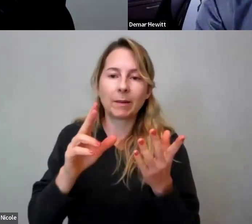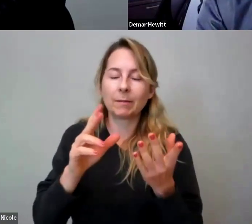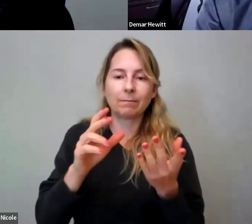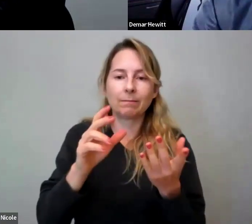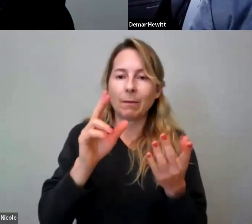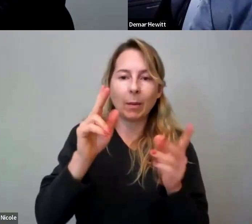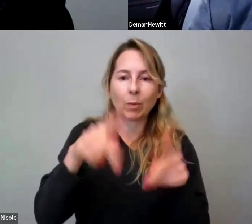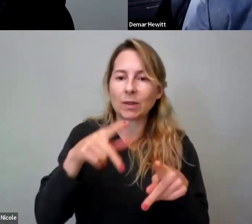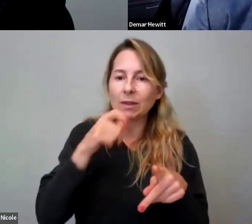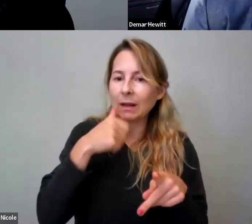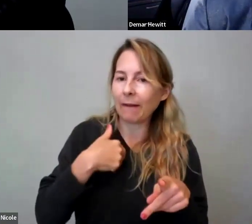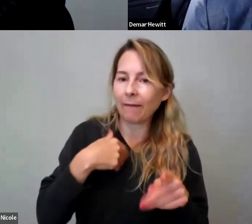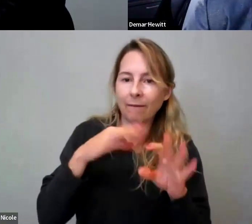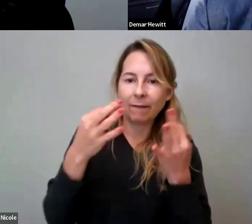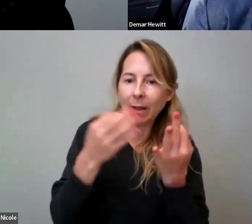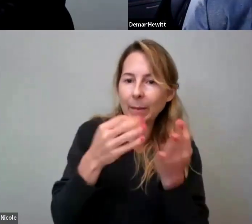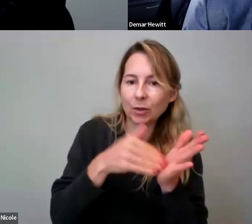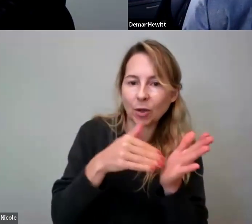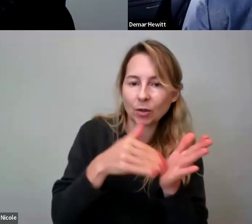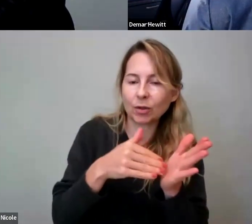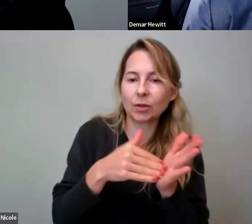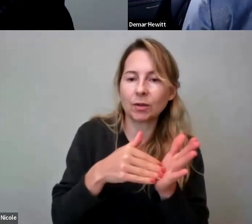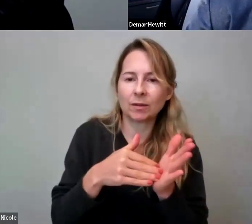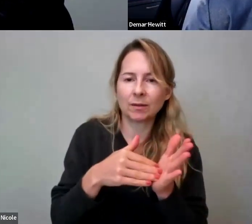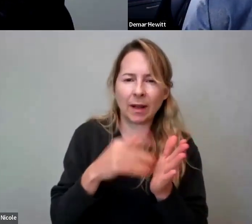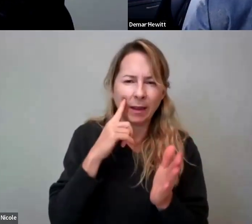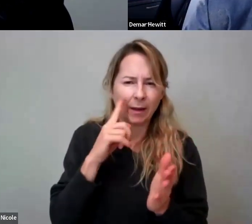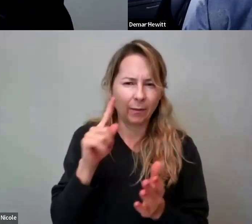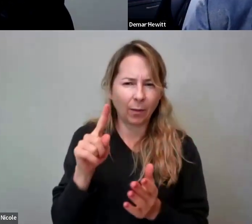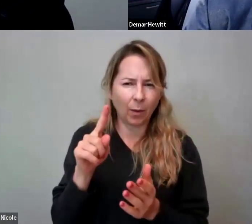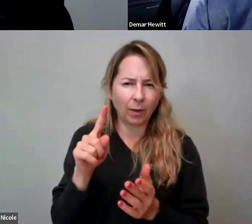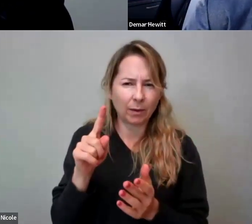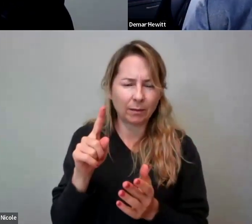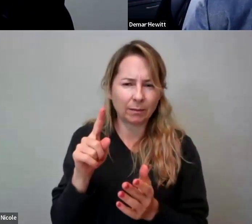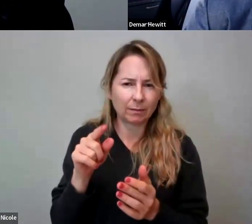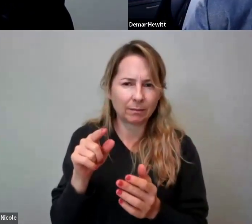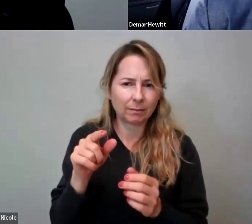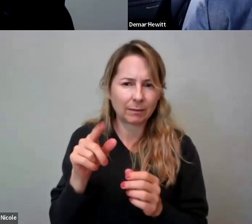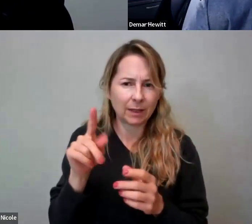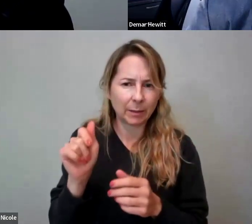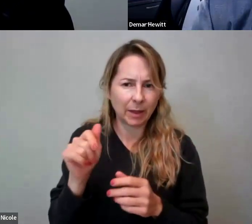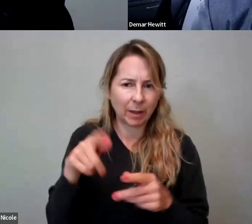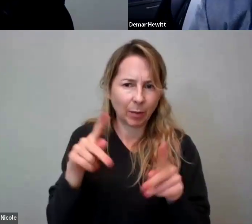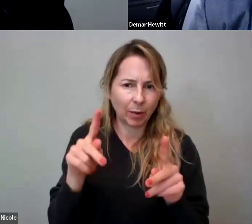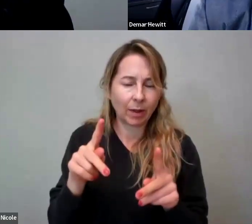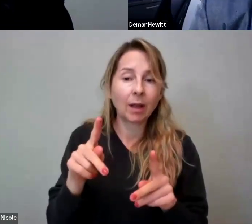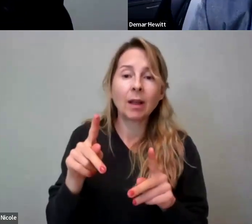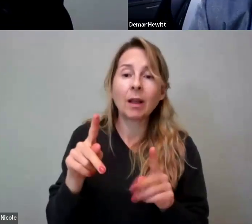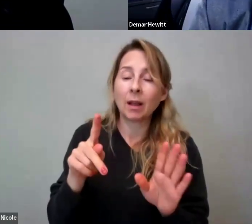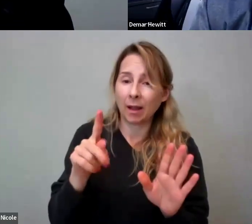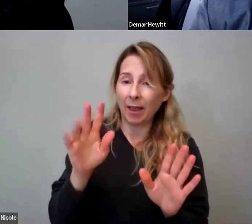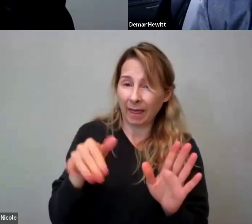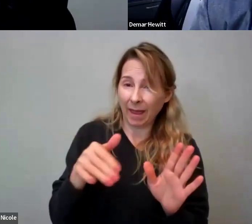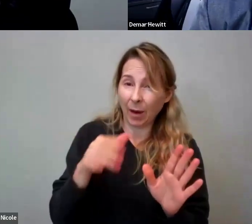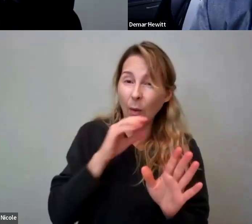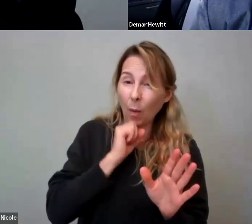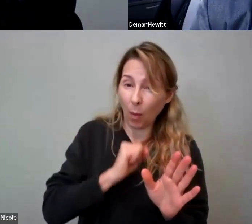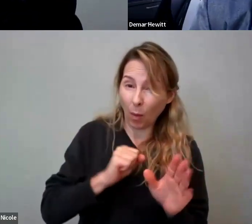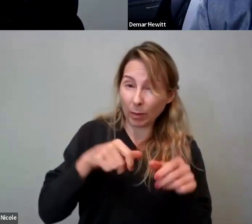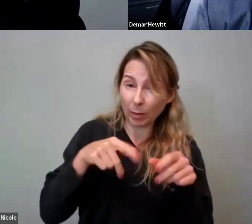renew it, and this is a disability parking, I think, can an older disability parking permit be used as